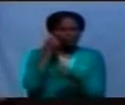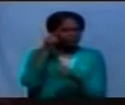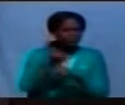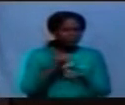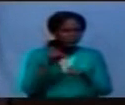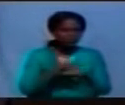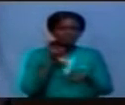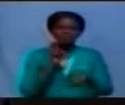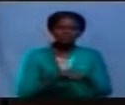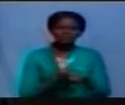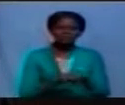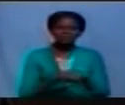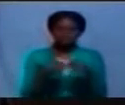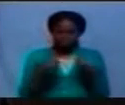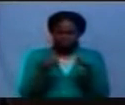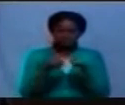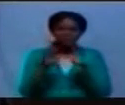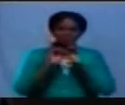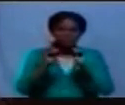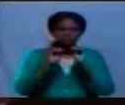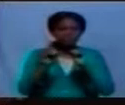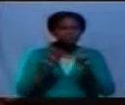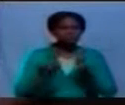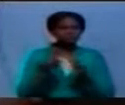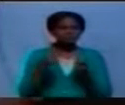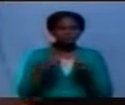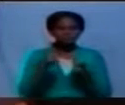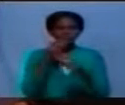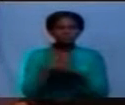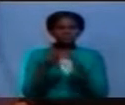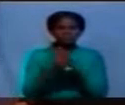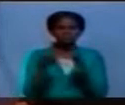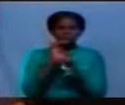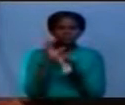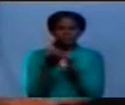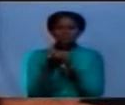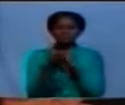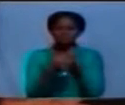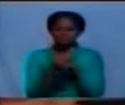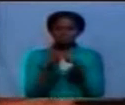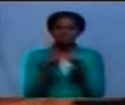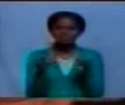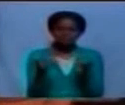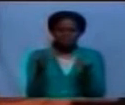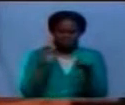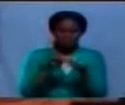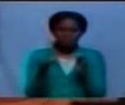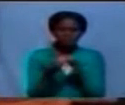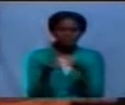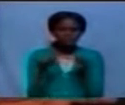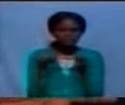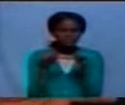trying to educate the public on the need to save, trying to build a culture of saving. But look at statistics. They